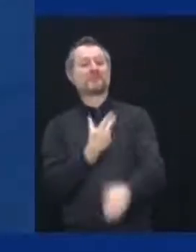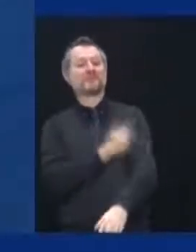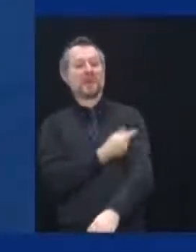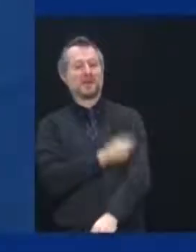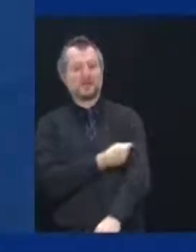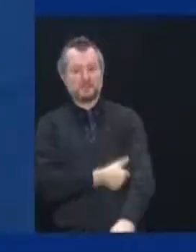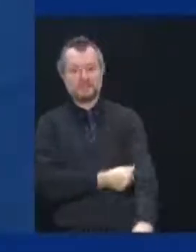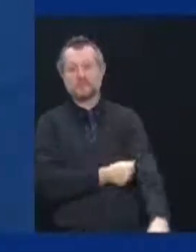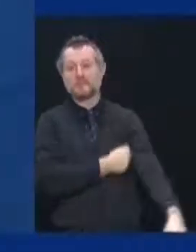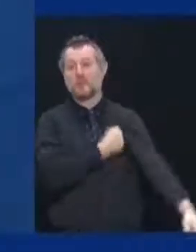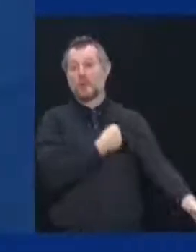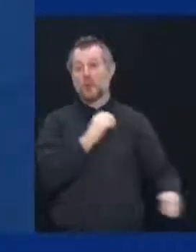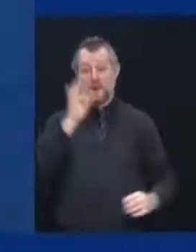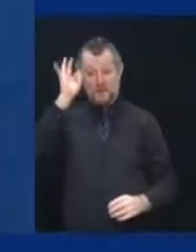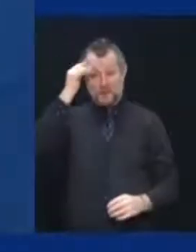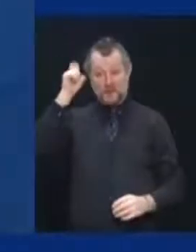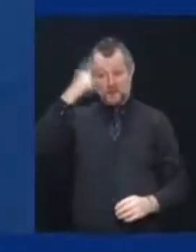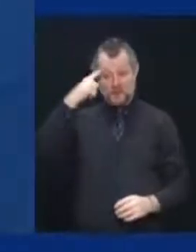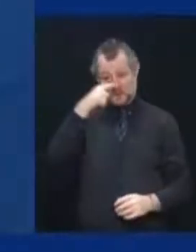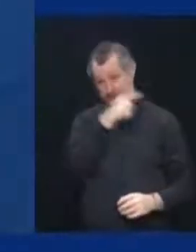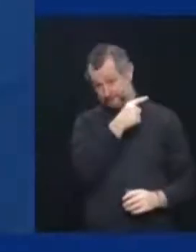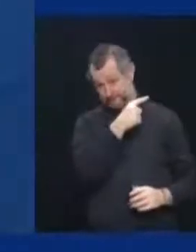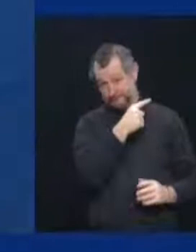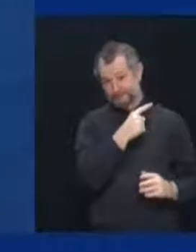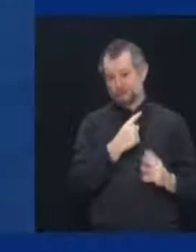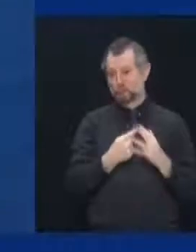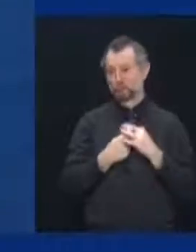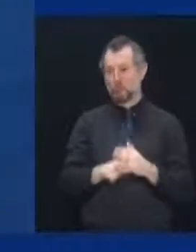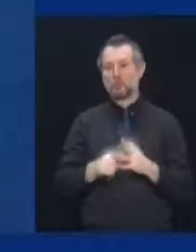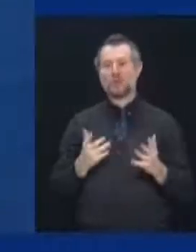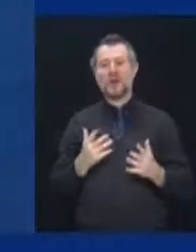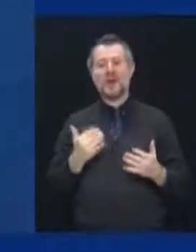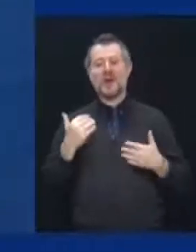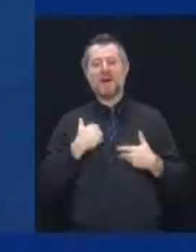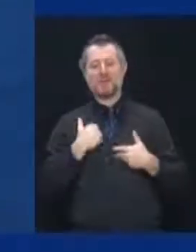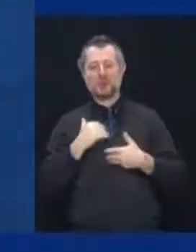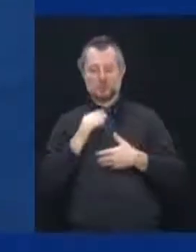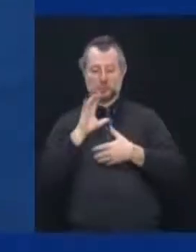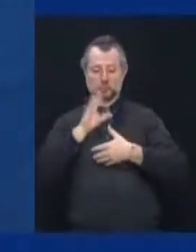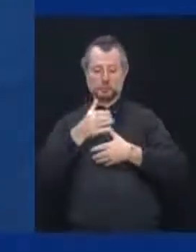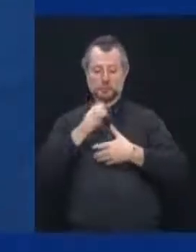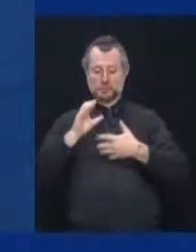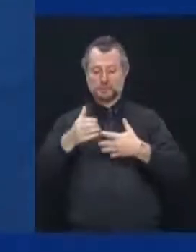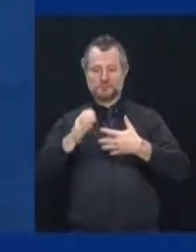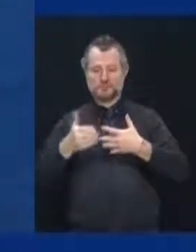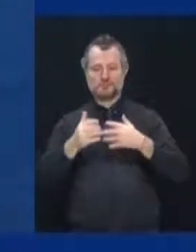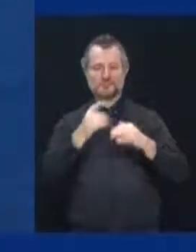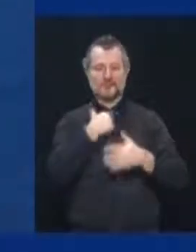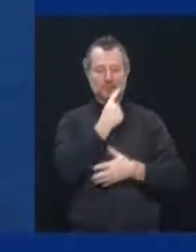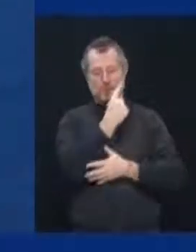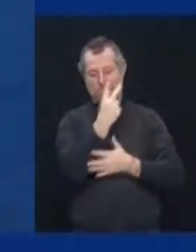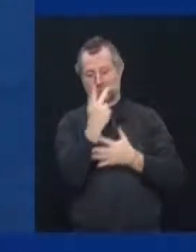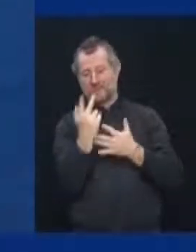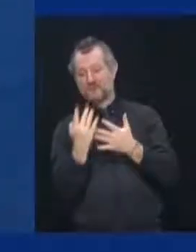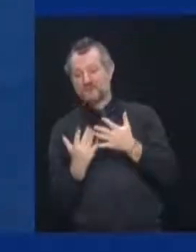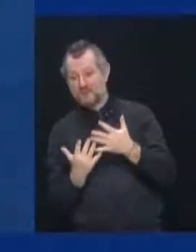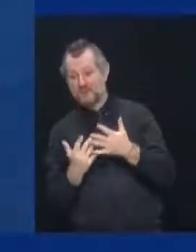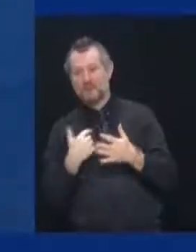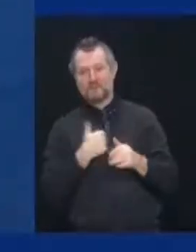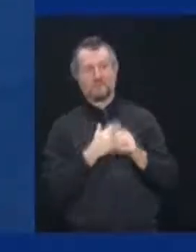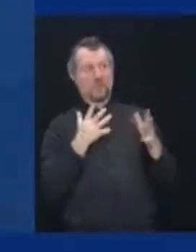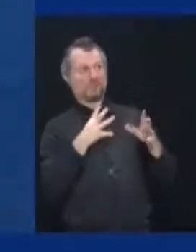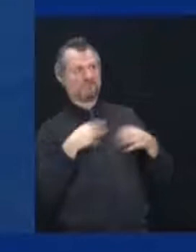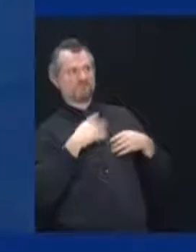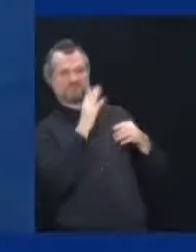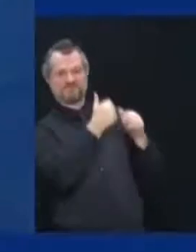The federal government started with priorities for vaccinations, and we adopted those priorities,